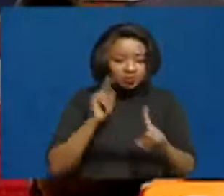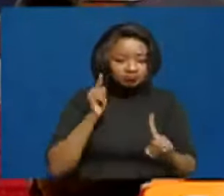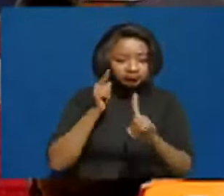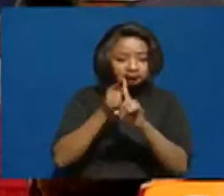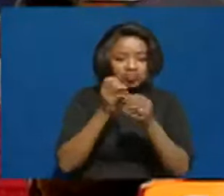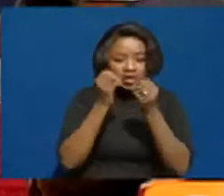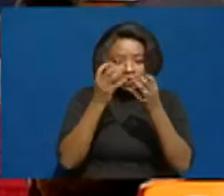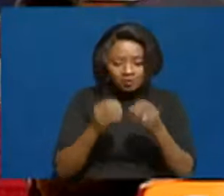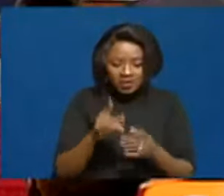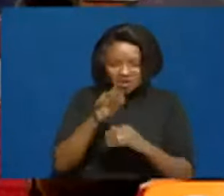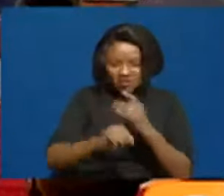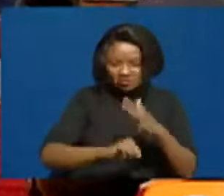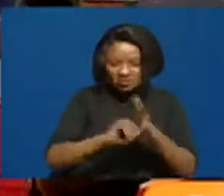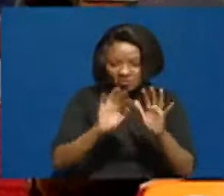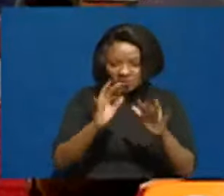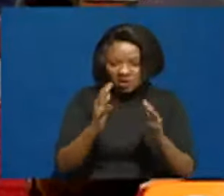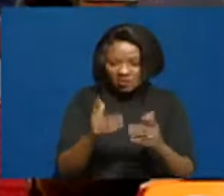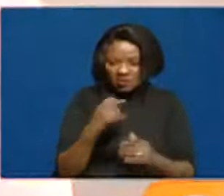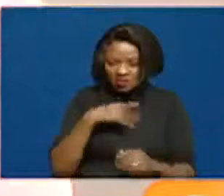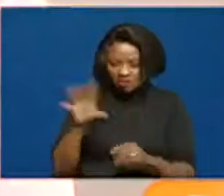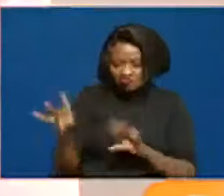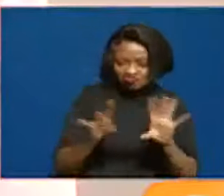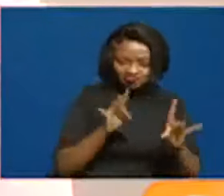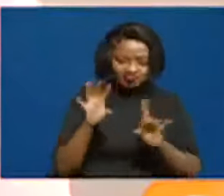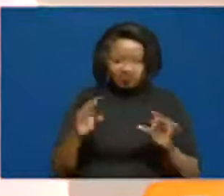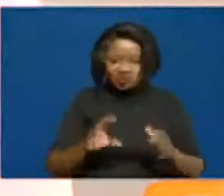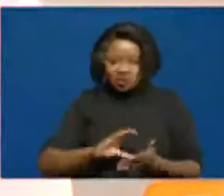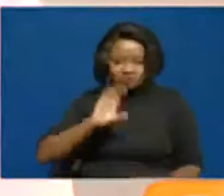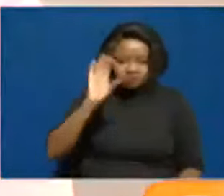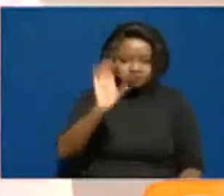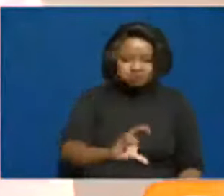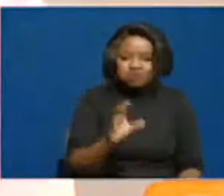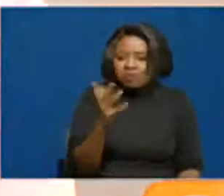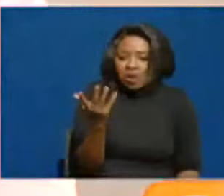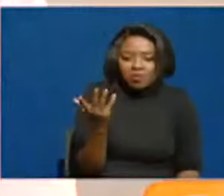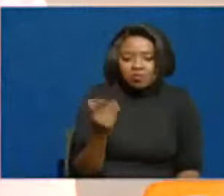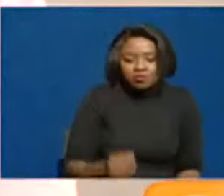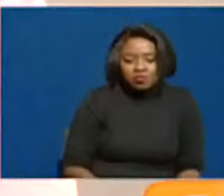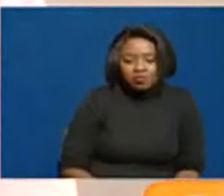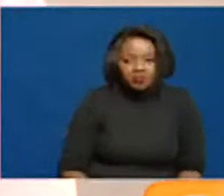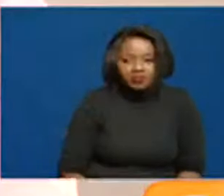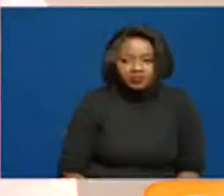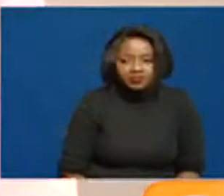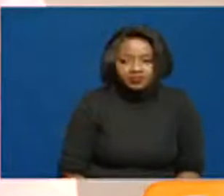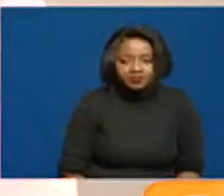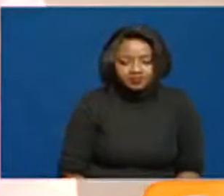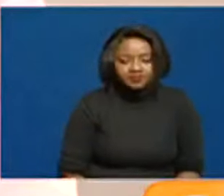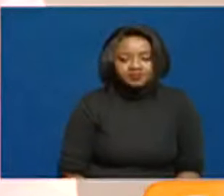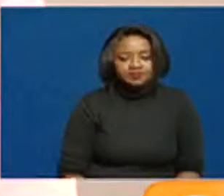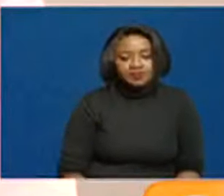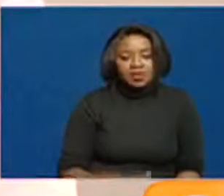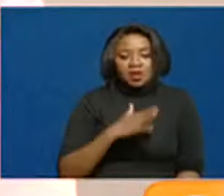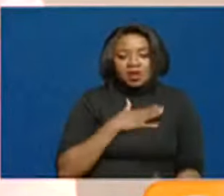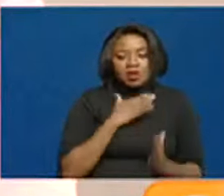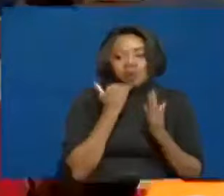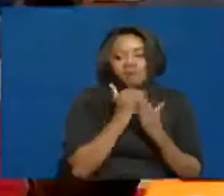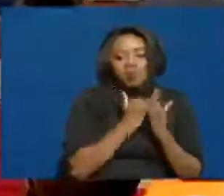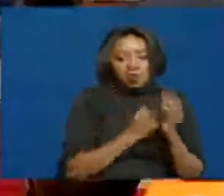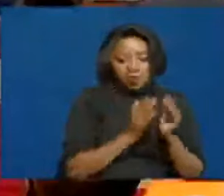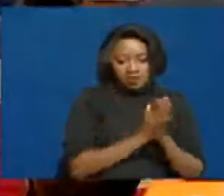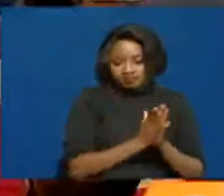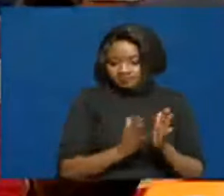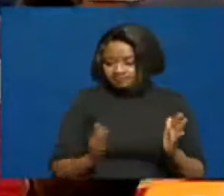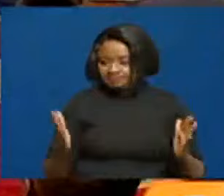you support them? Do you just come and get people like Blessing and give them money, or what happens? Yeah. So the SWIFT program is a 3-year program,